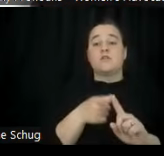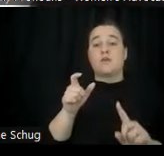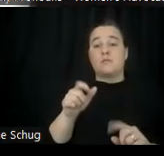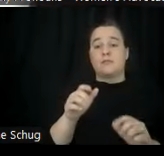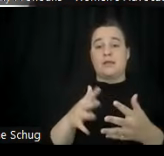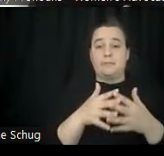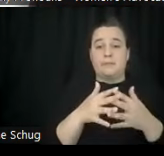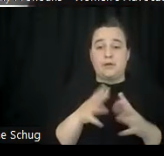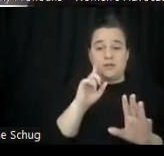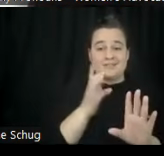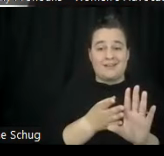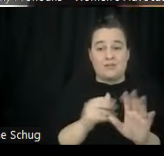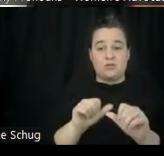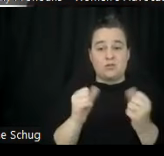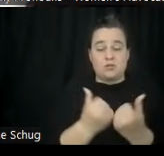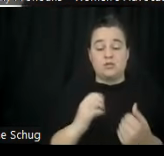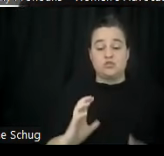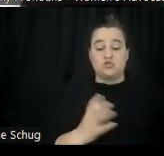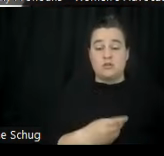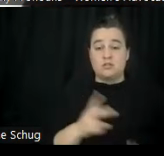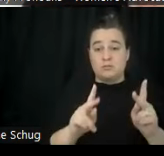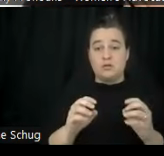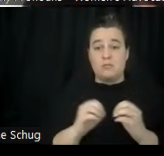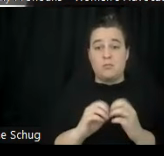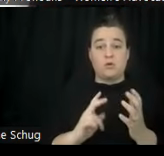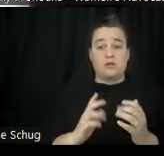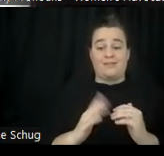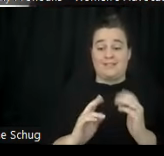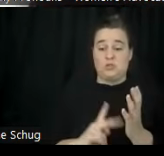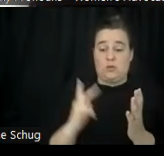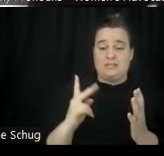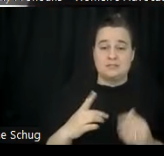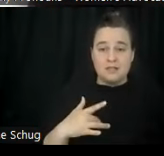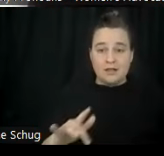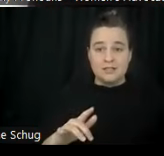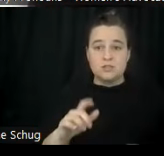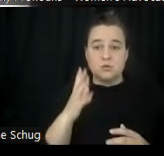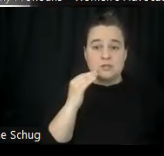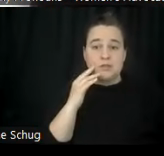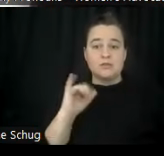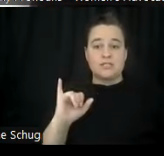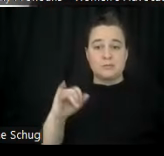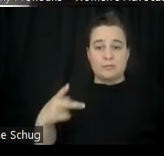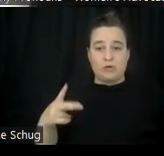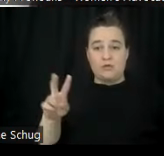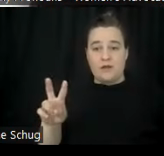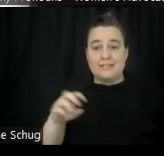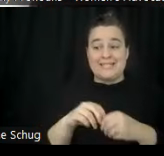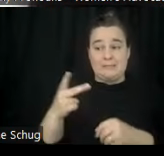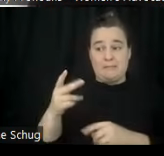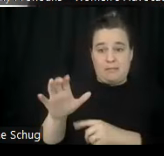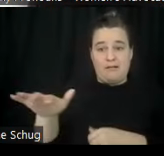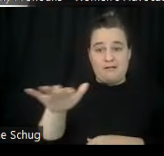American Psychiatric Association are that transgender people are nearly twice as likely to experience intimate partner violence in public